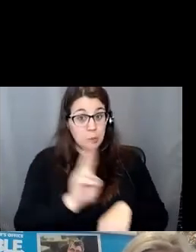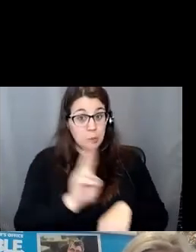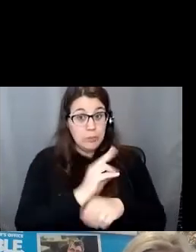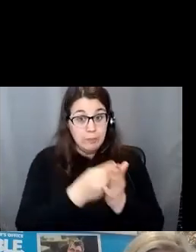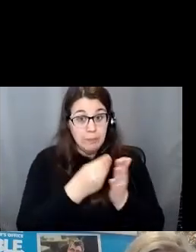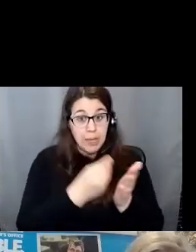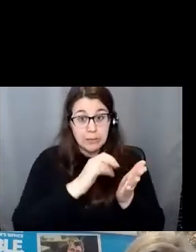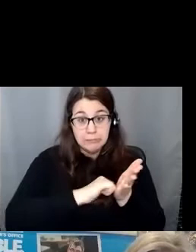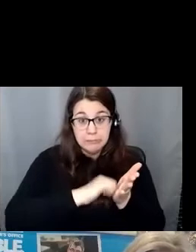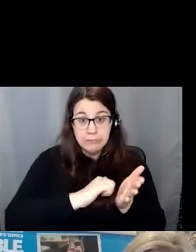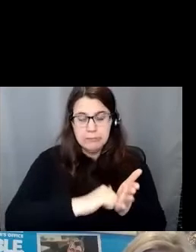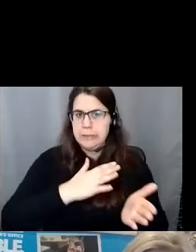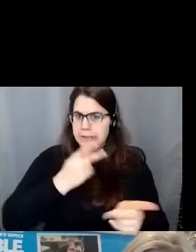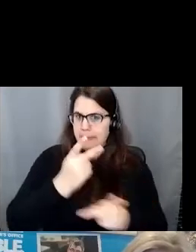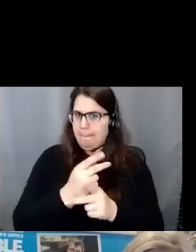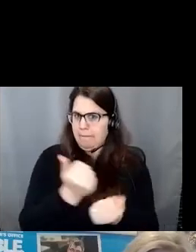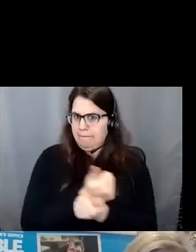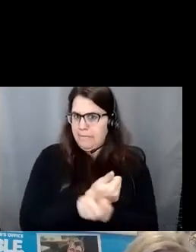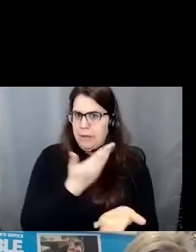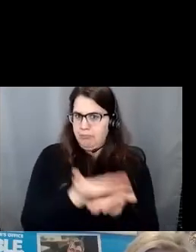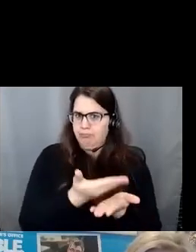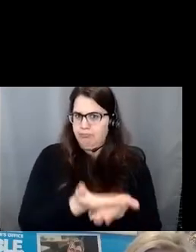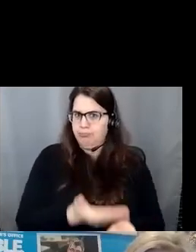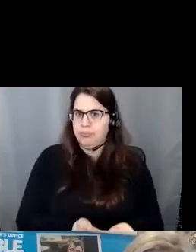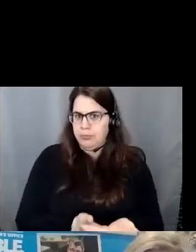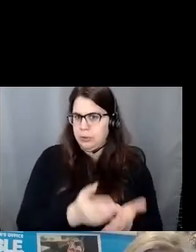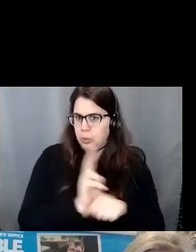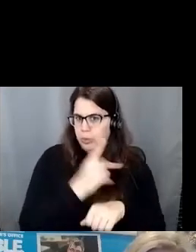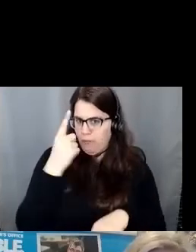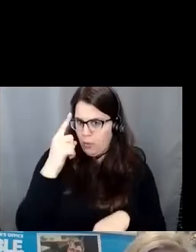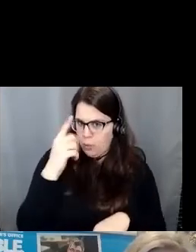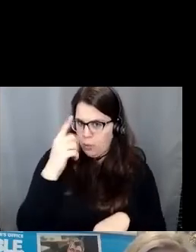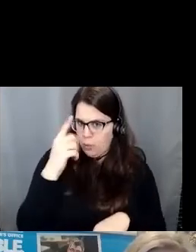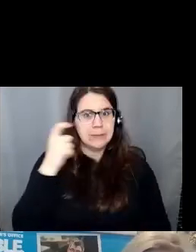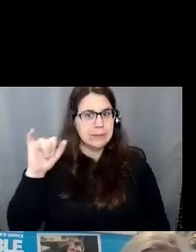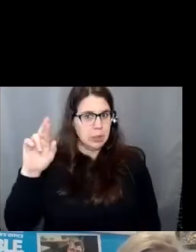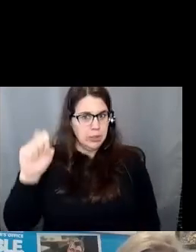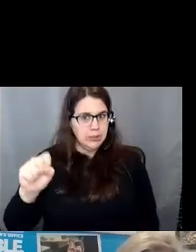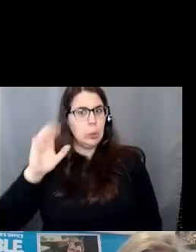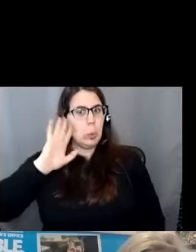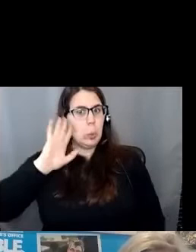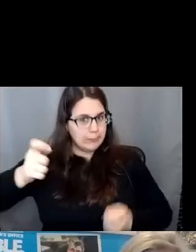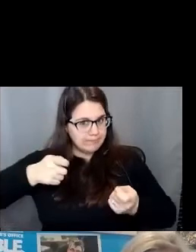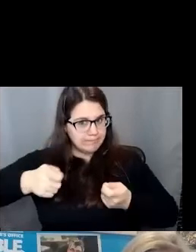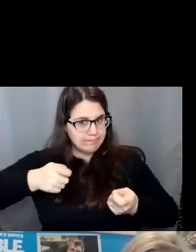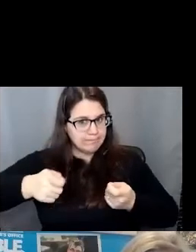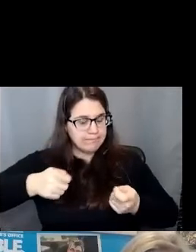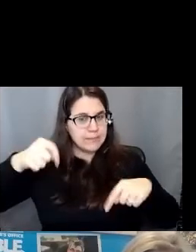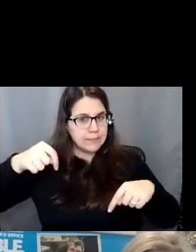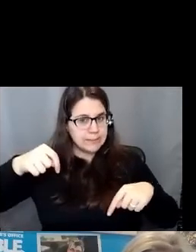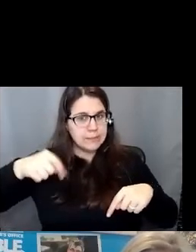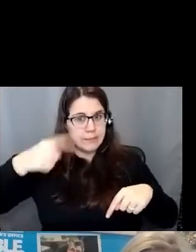sure that you keep documentation of what the monies are being spent for, because the IRS does regulate this since it's allowing for